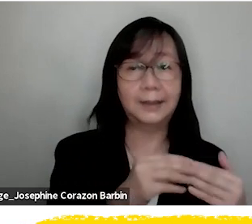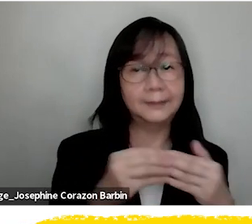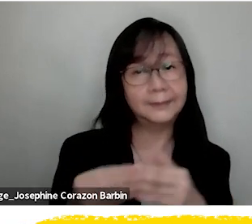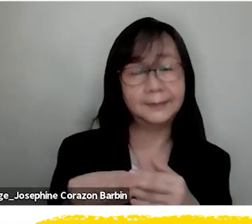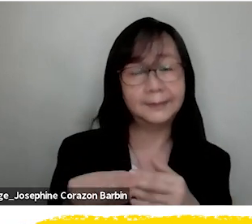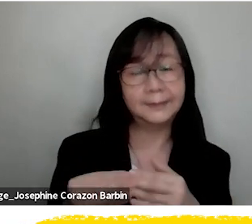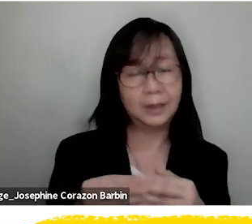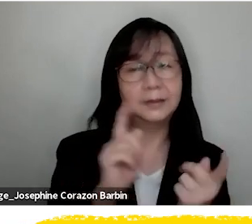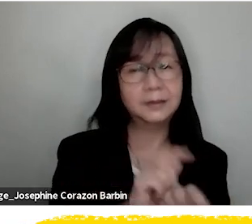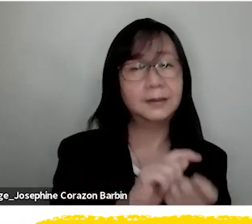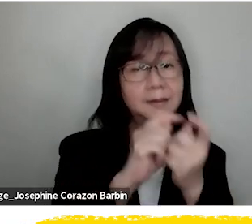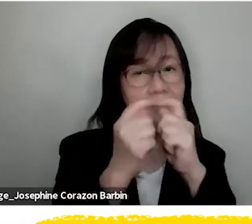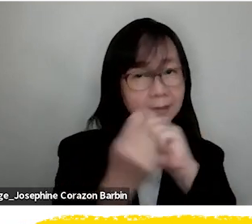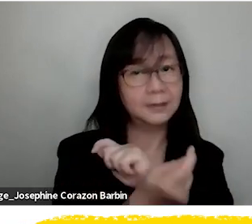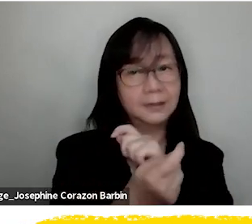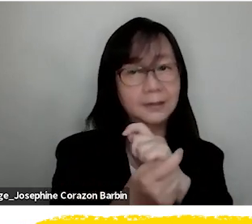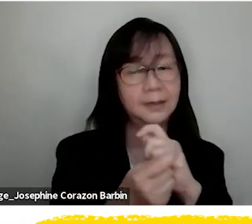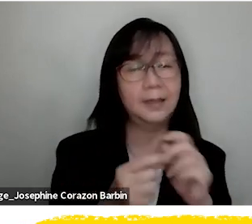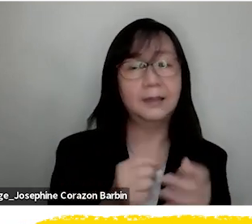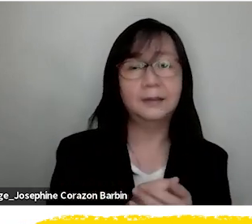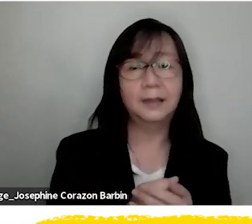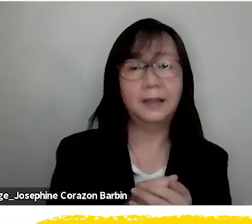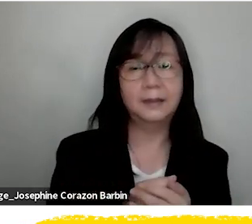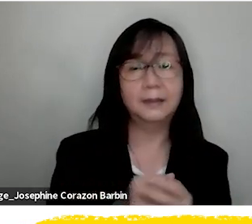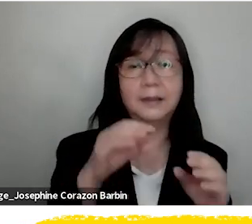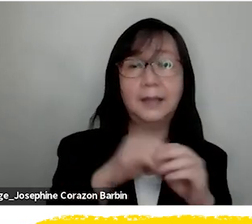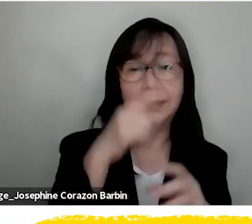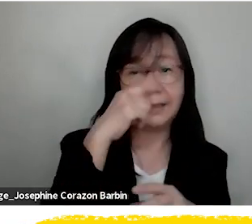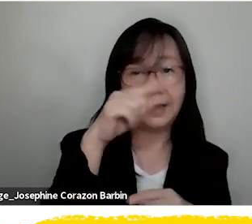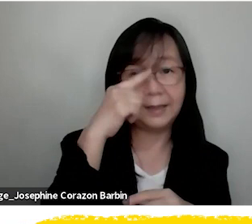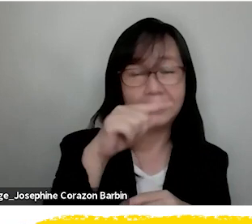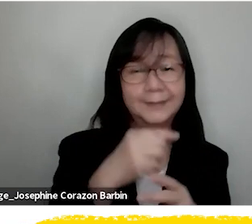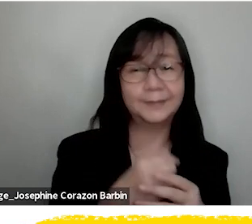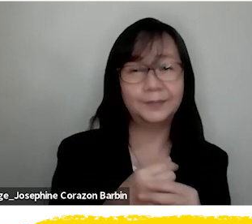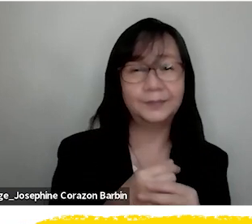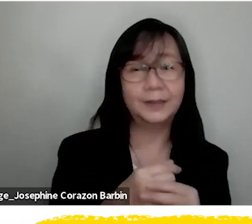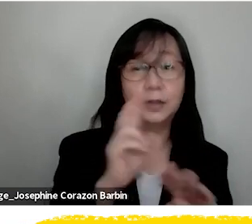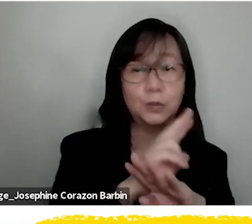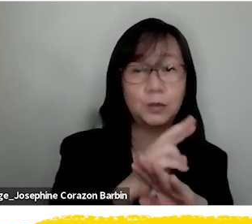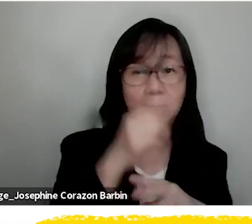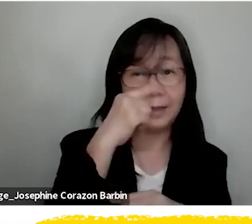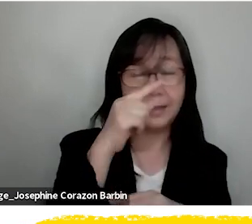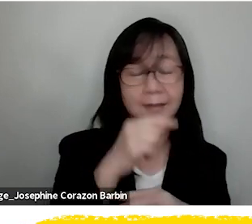been translated in Thai by UNICEF Thailand, who has taken the initiative to do